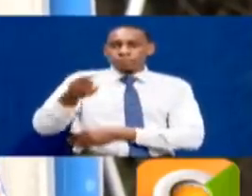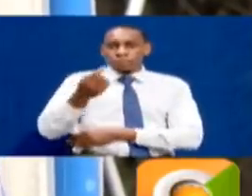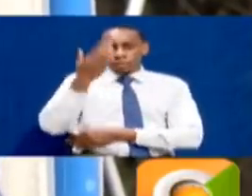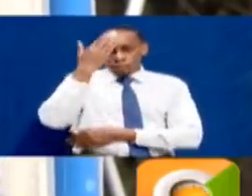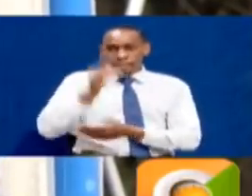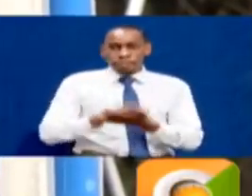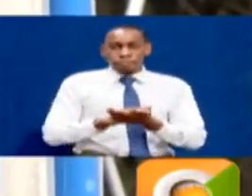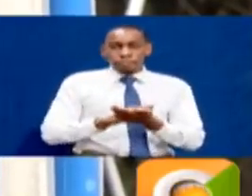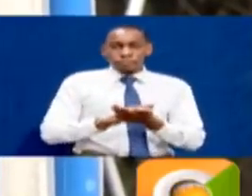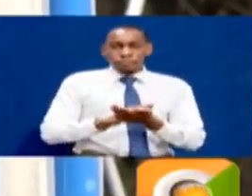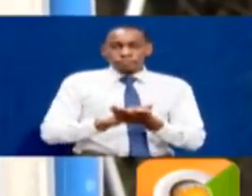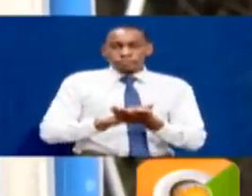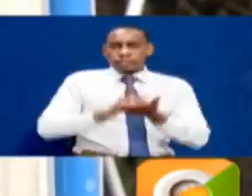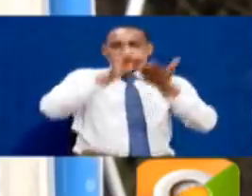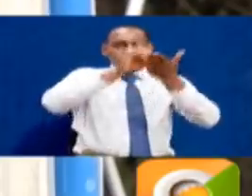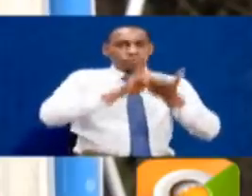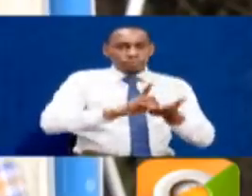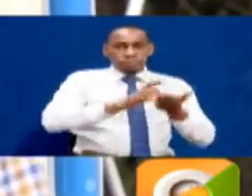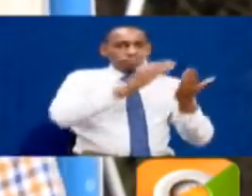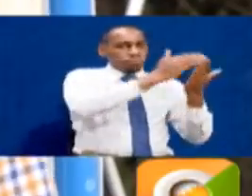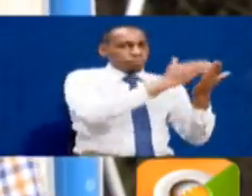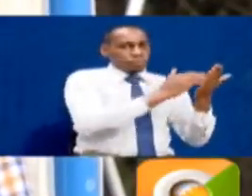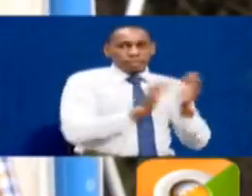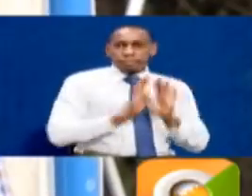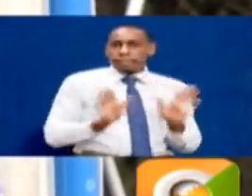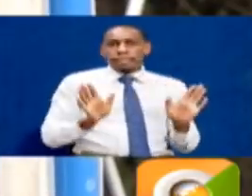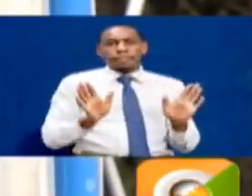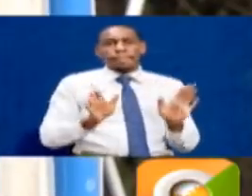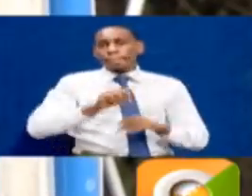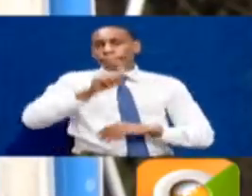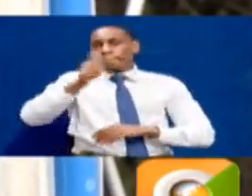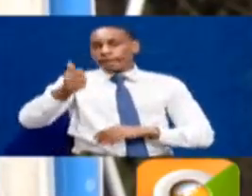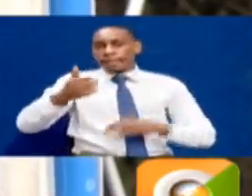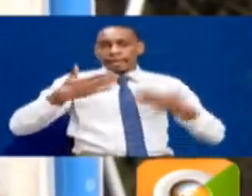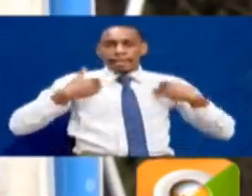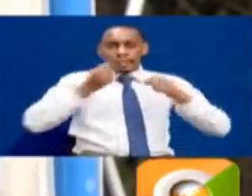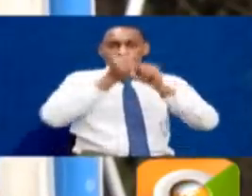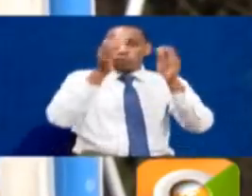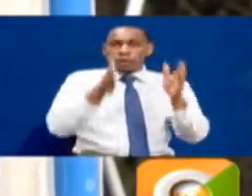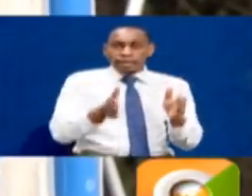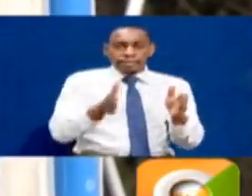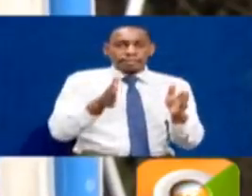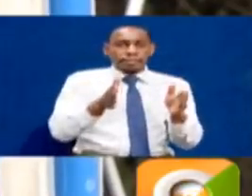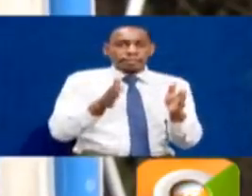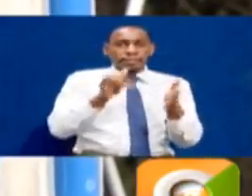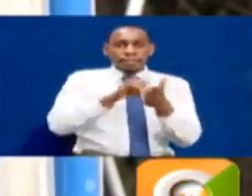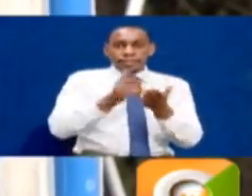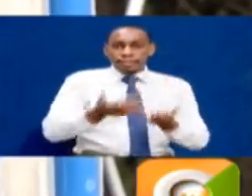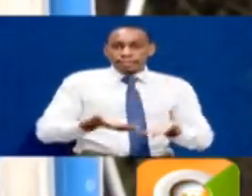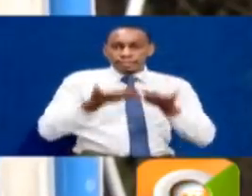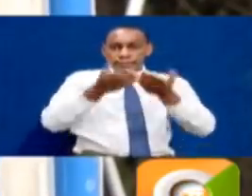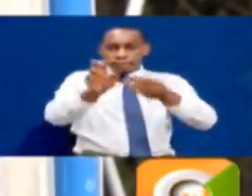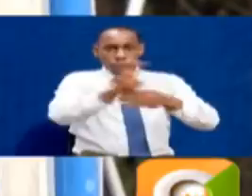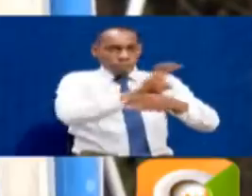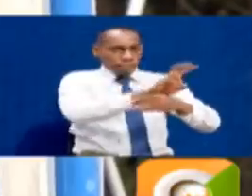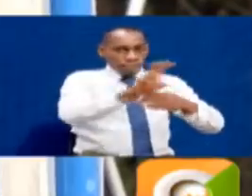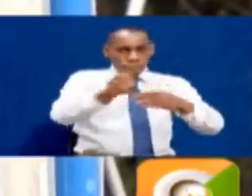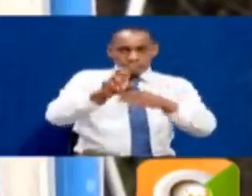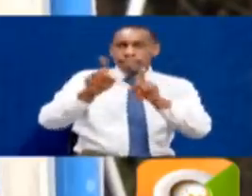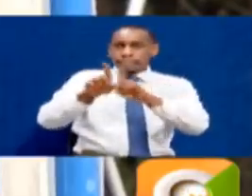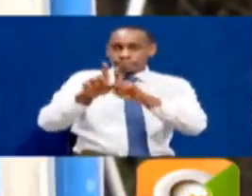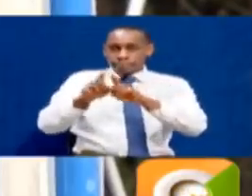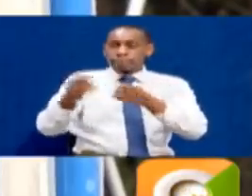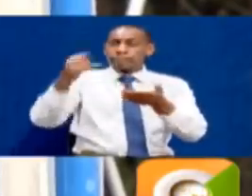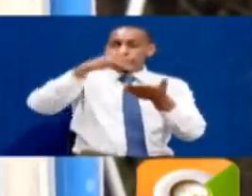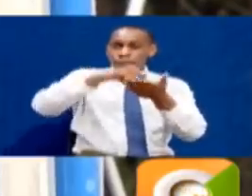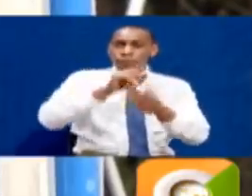just uploading that particular module. Then the rest of the healthcare workers who will provide oversight will also be